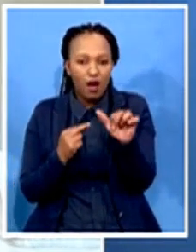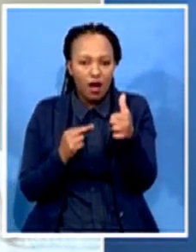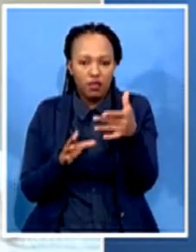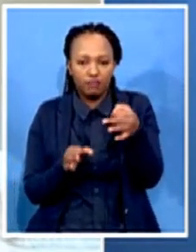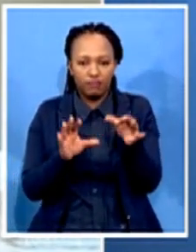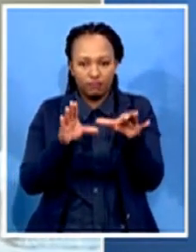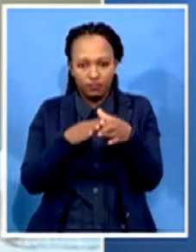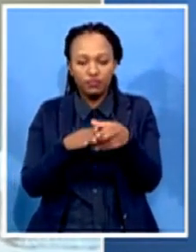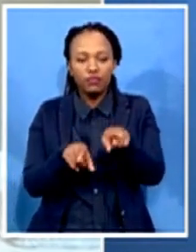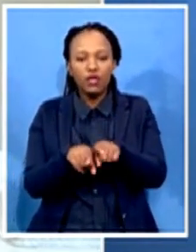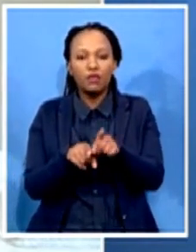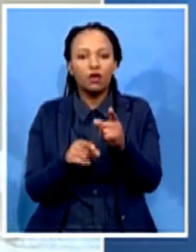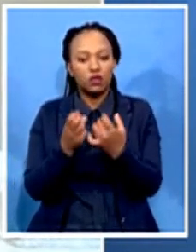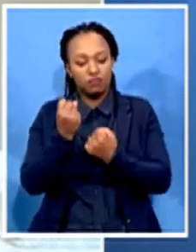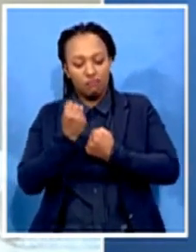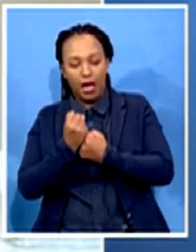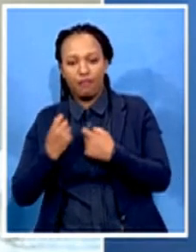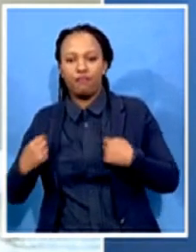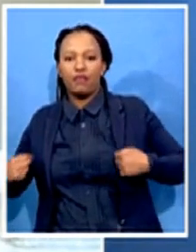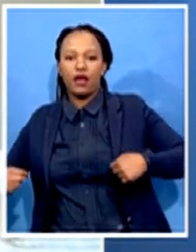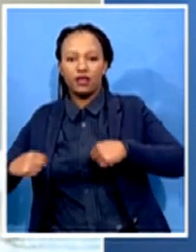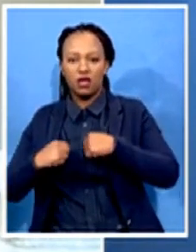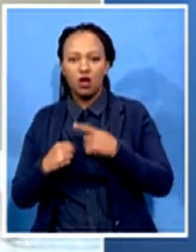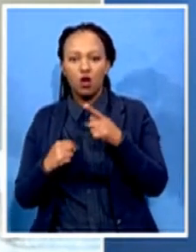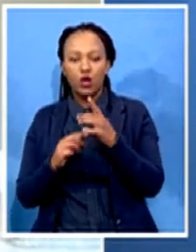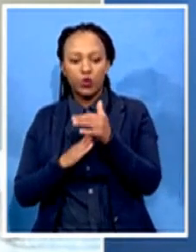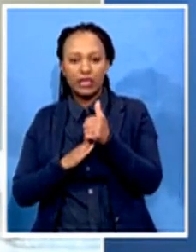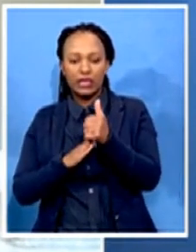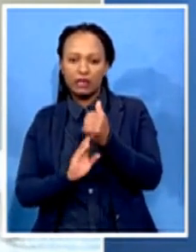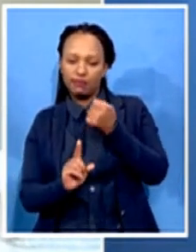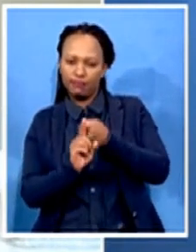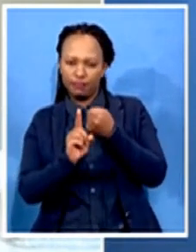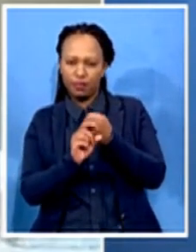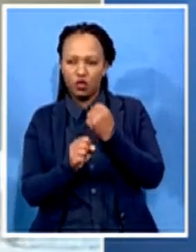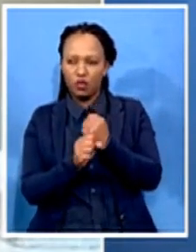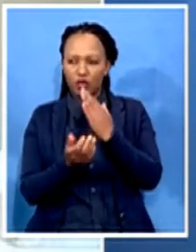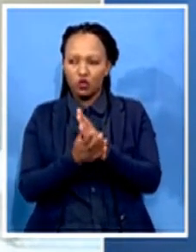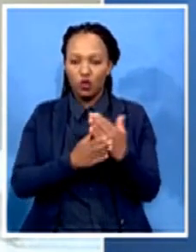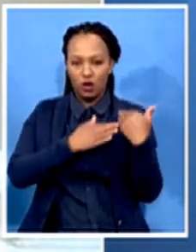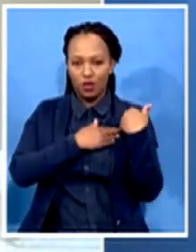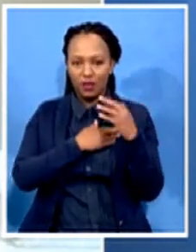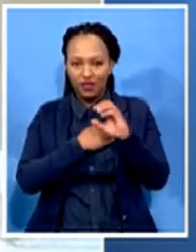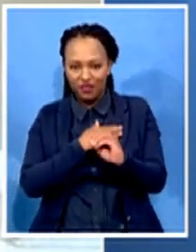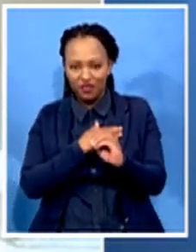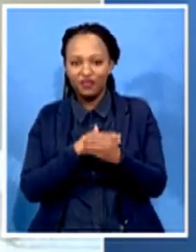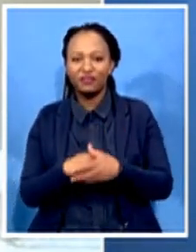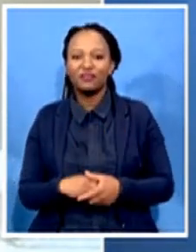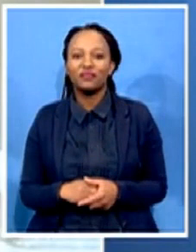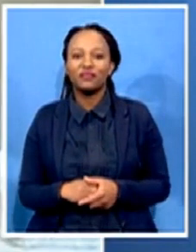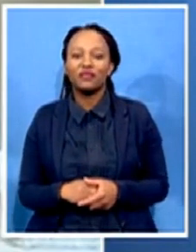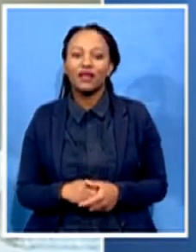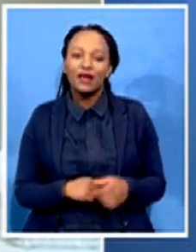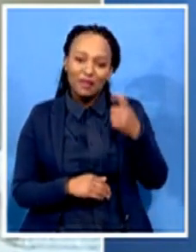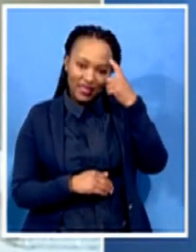in this drive to get to accountability. I think this is a unfortunate thing